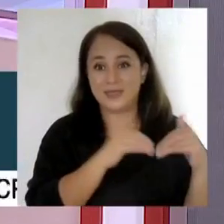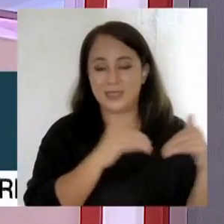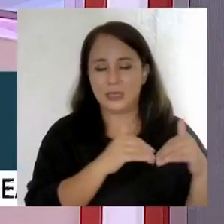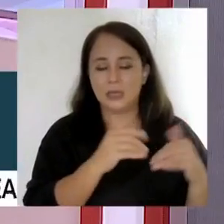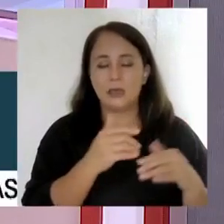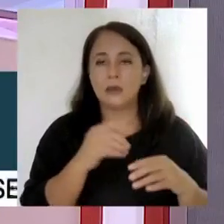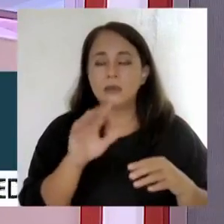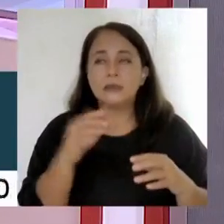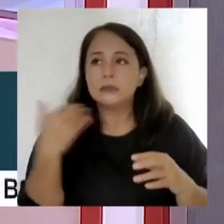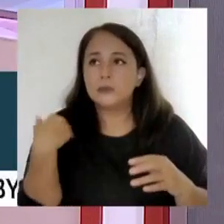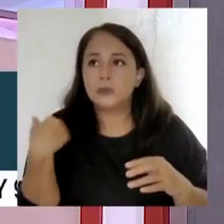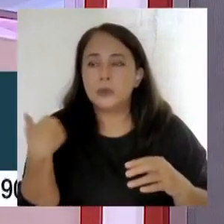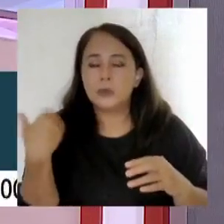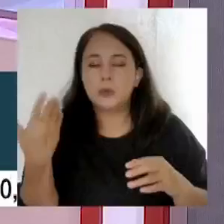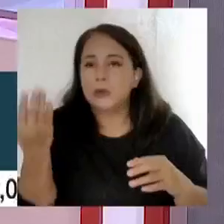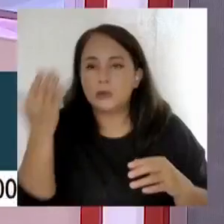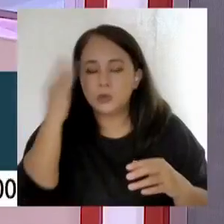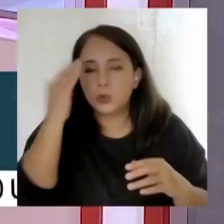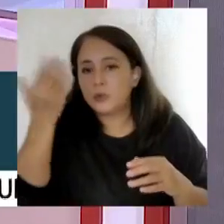alam tungkol dito sa kaso?